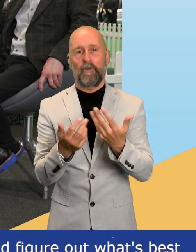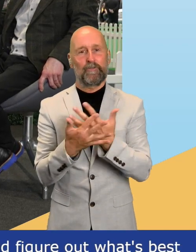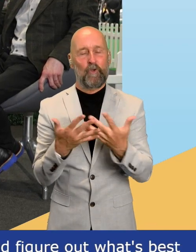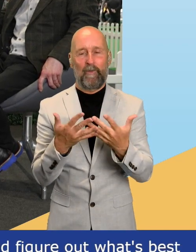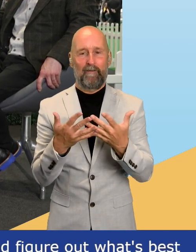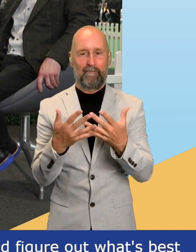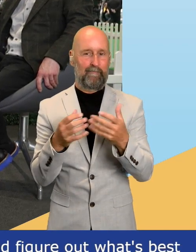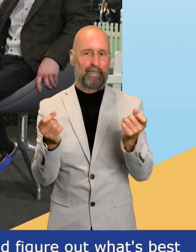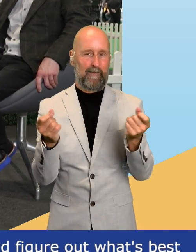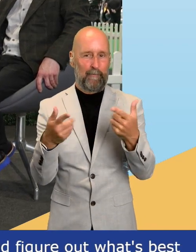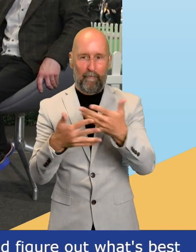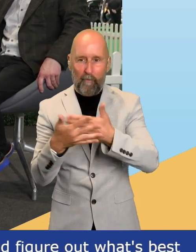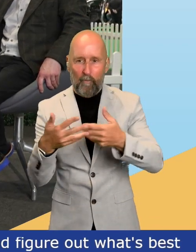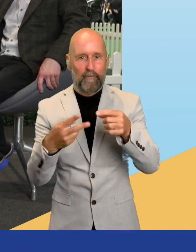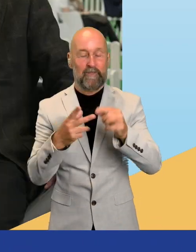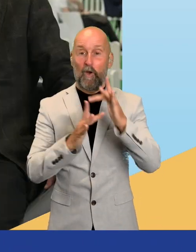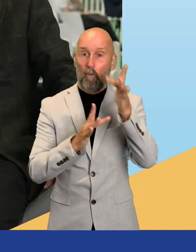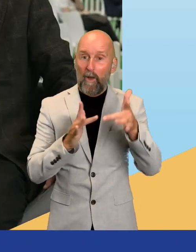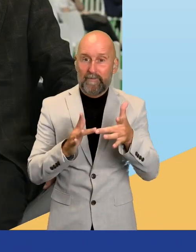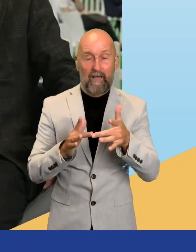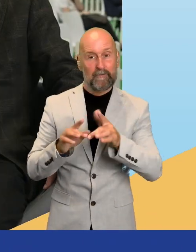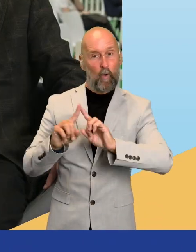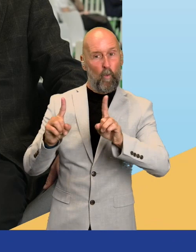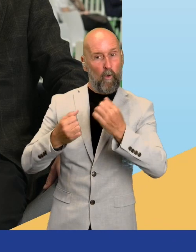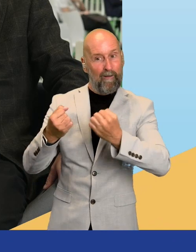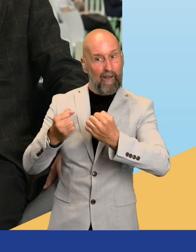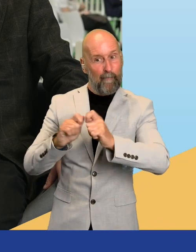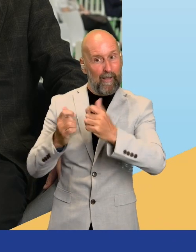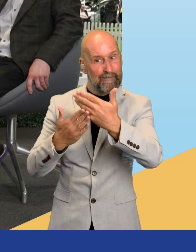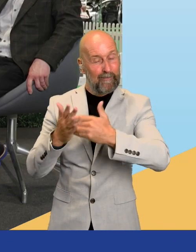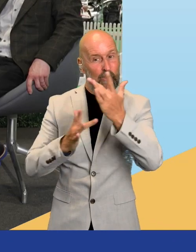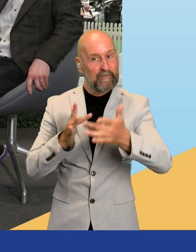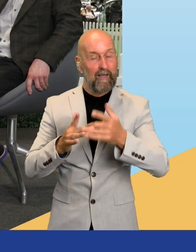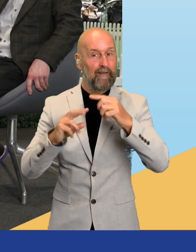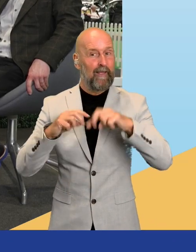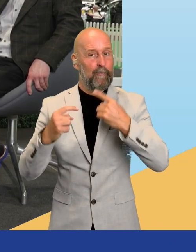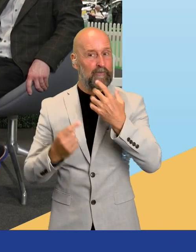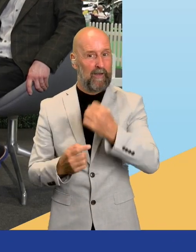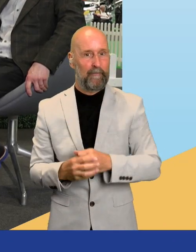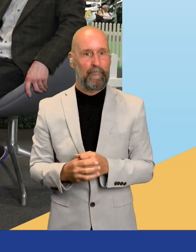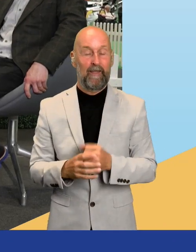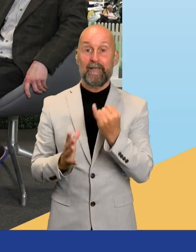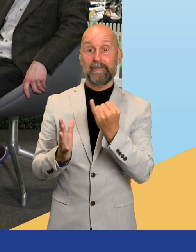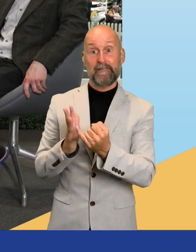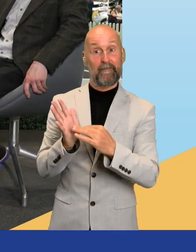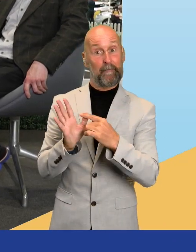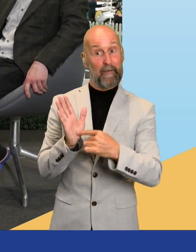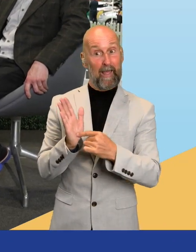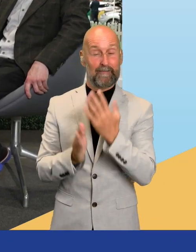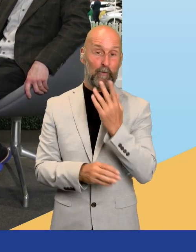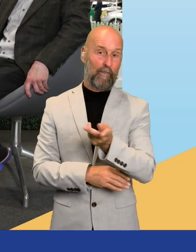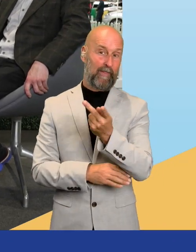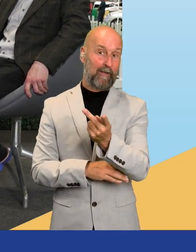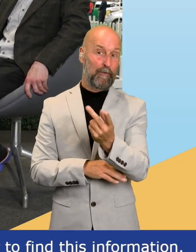forums and websites such as What Car to find all this information. So brilliant. Well, Steve and Matt, thank you so much for